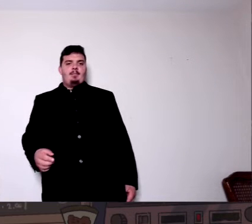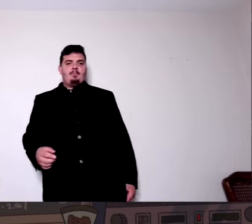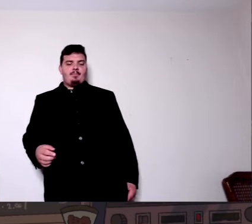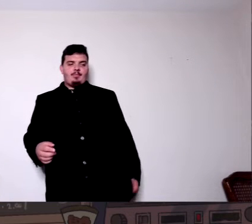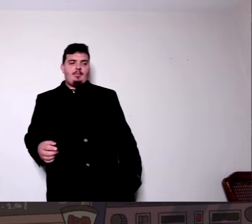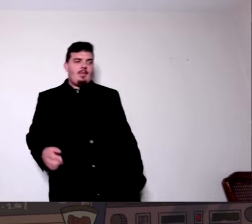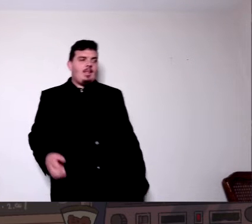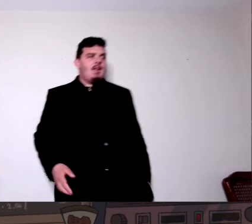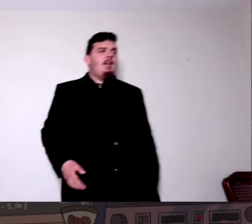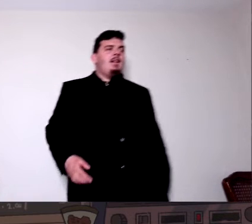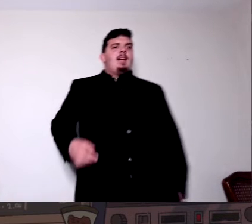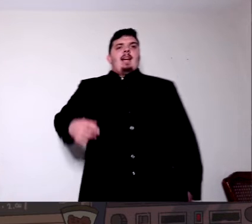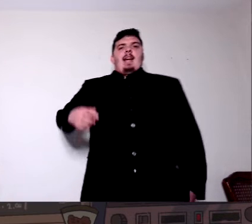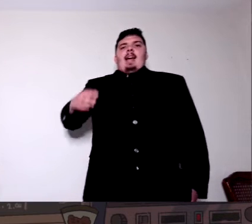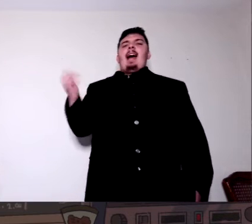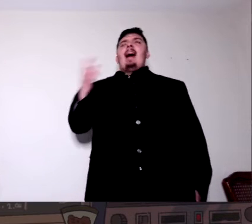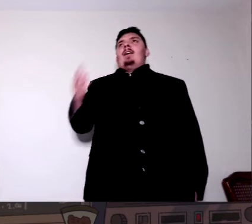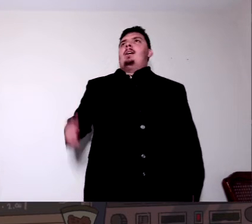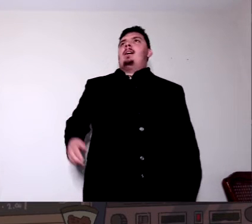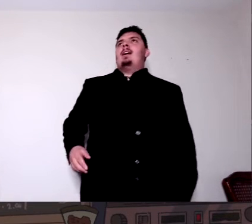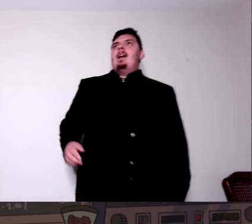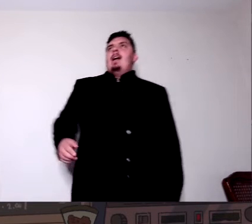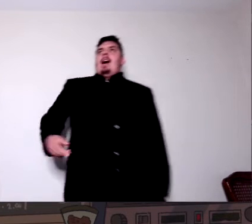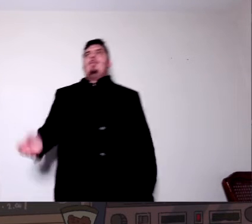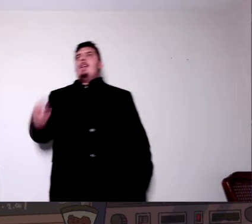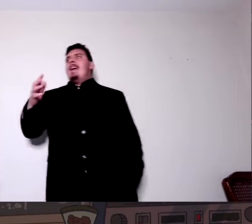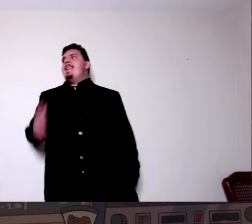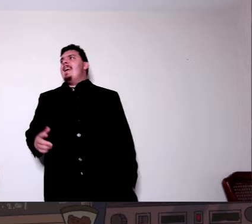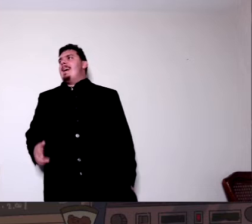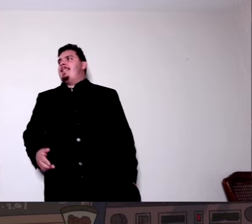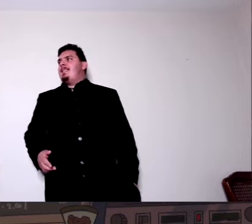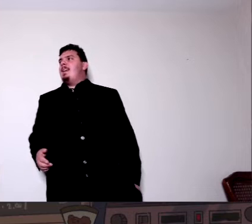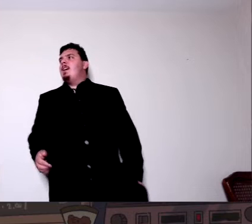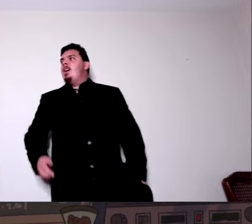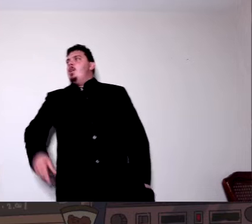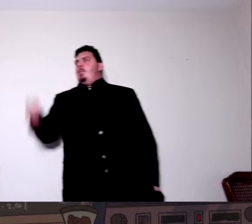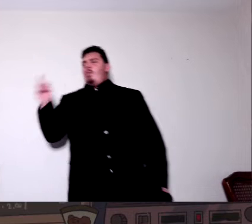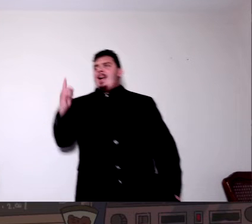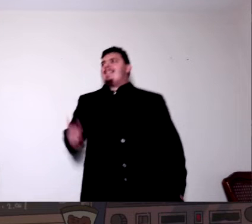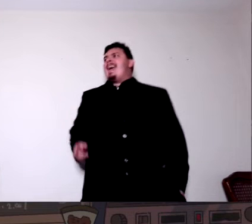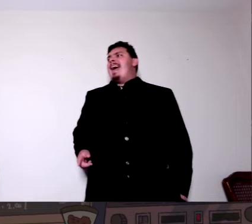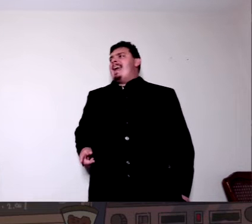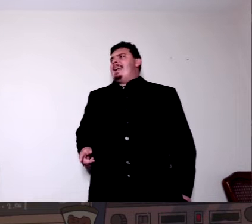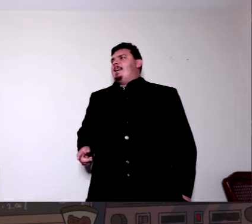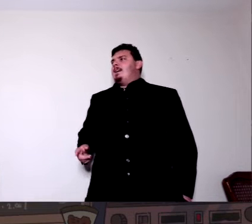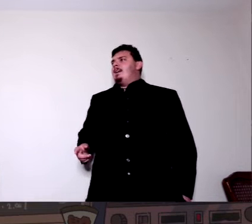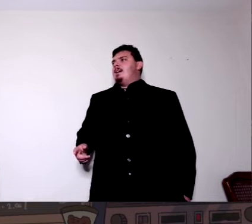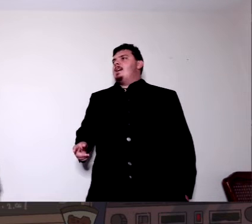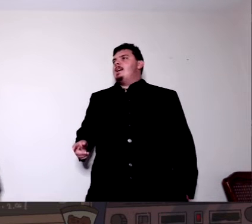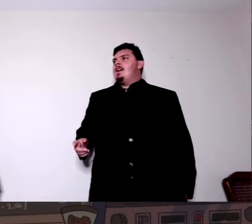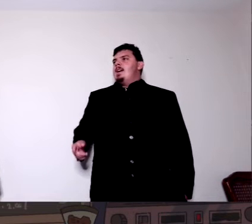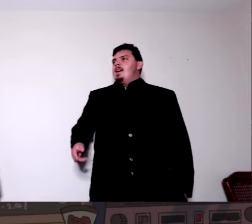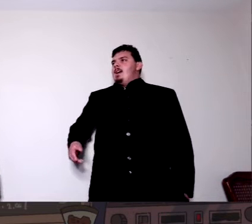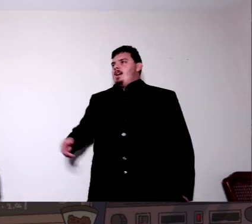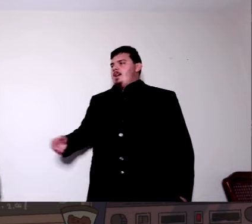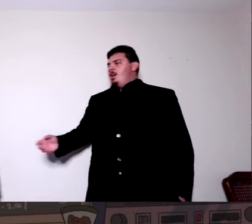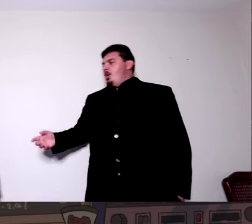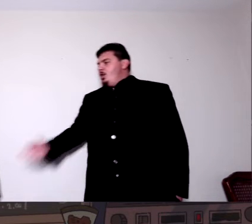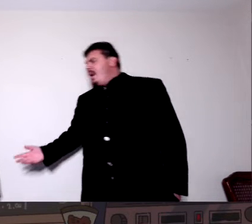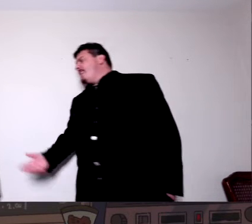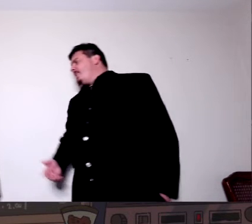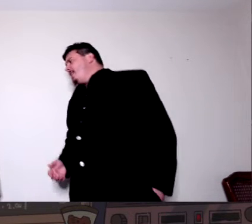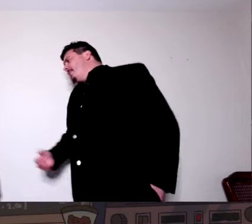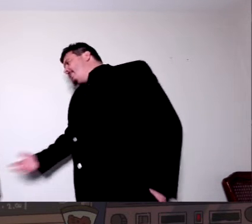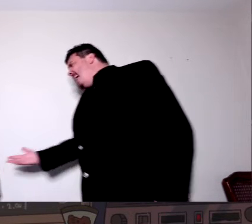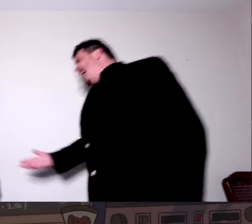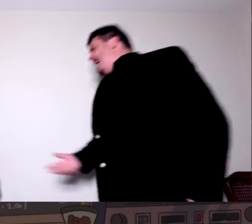It's always has been. Hell, I'm going to end this one thing.